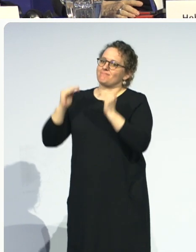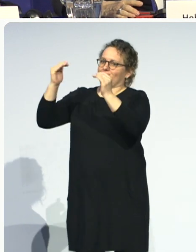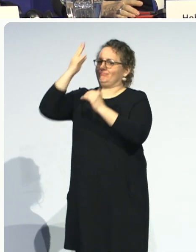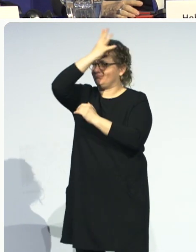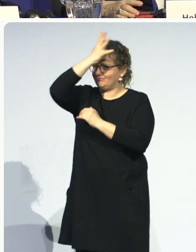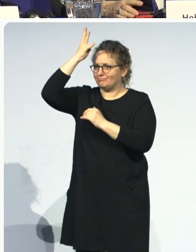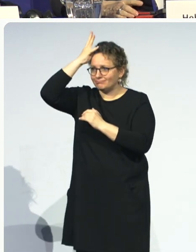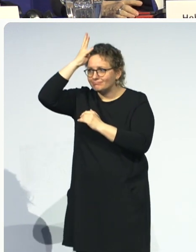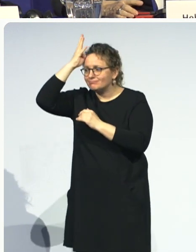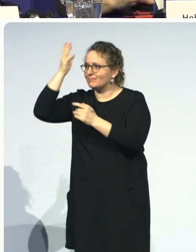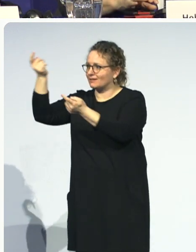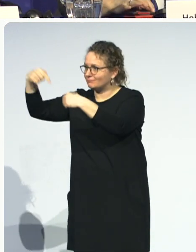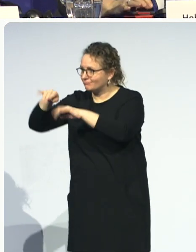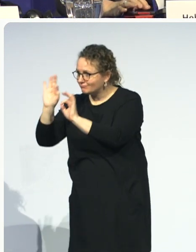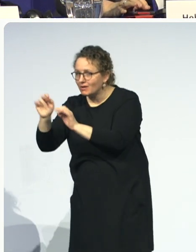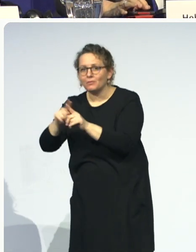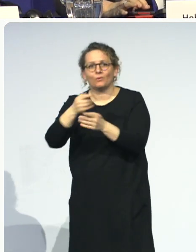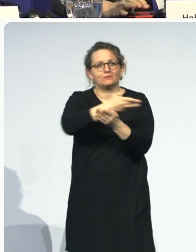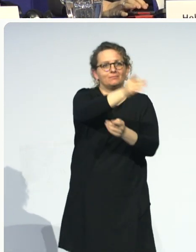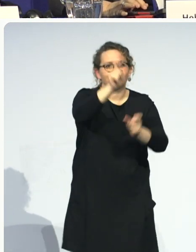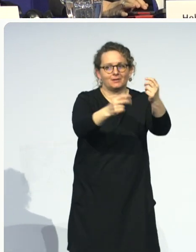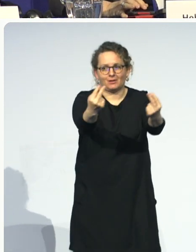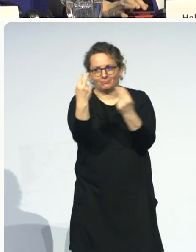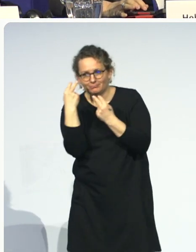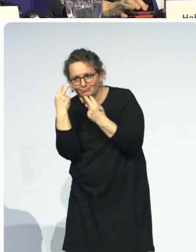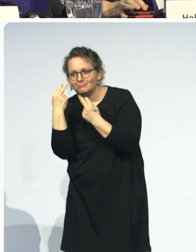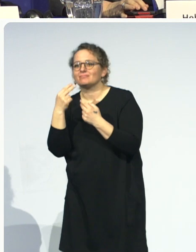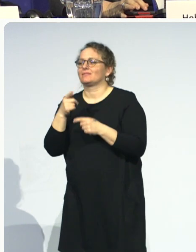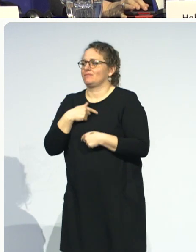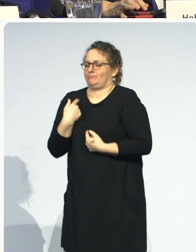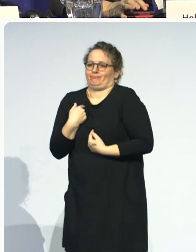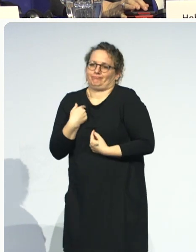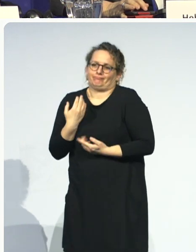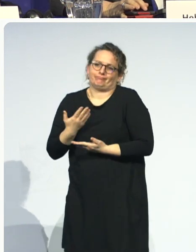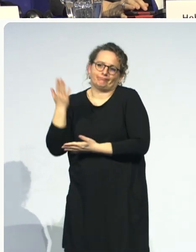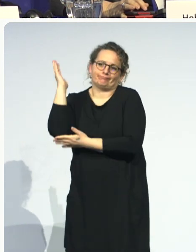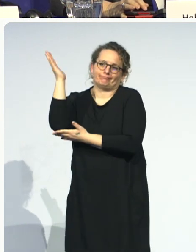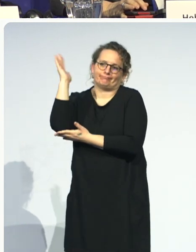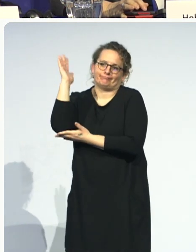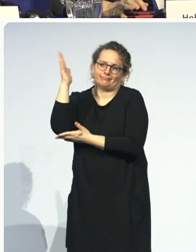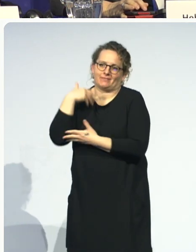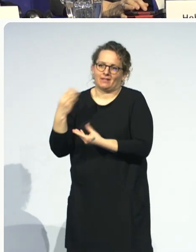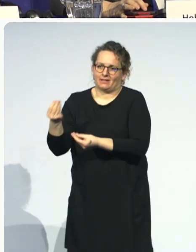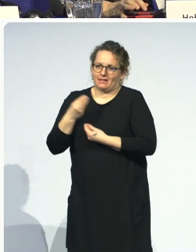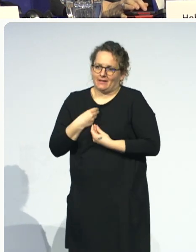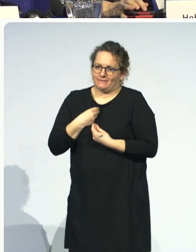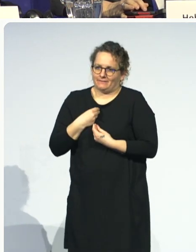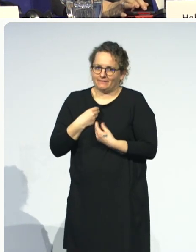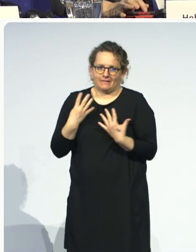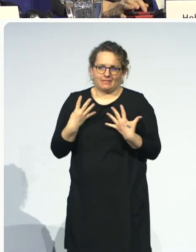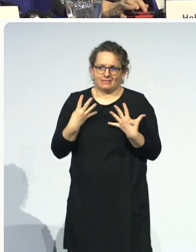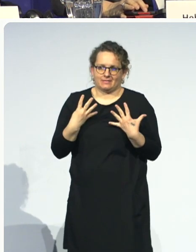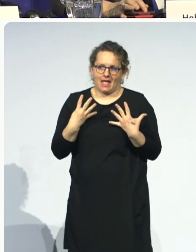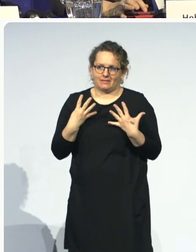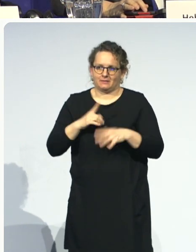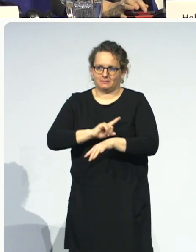appreciate the opportunity to speak to you today. I just want to take a minute to recognize some of the strategic partners that we have in